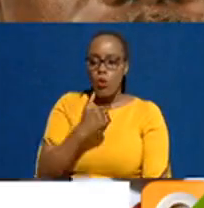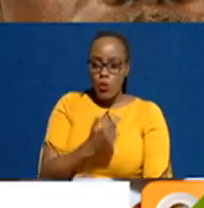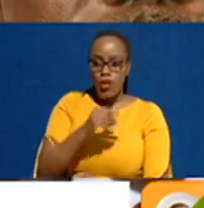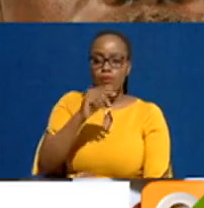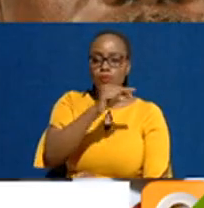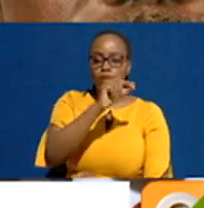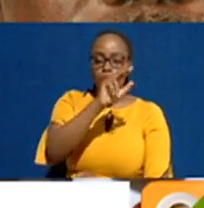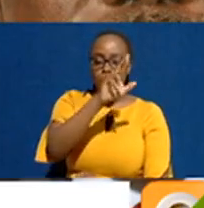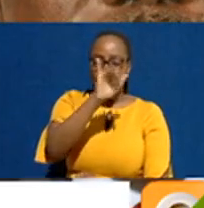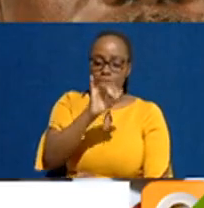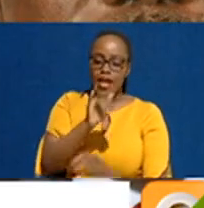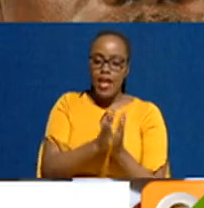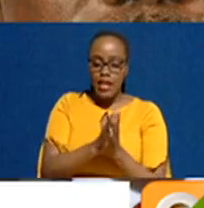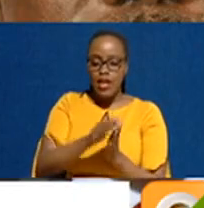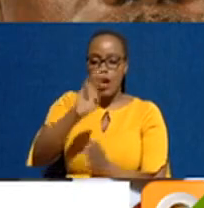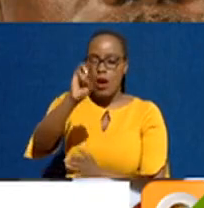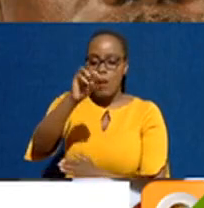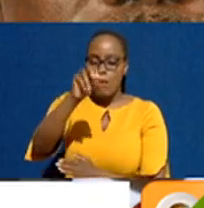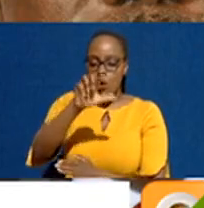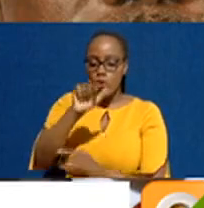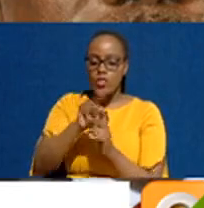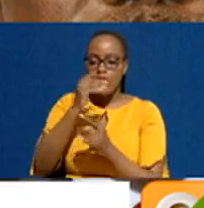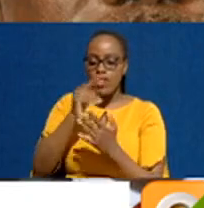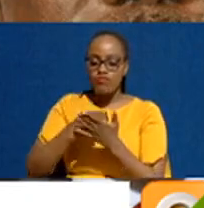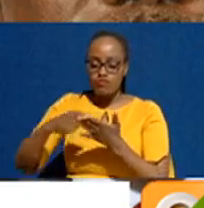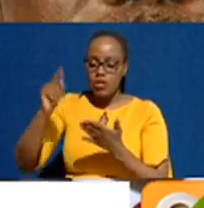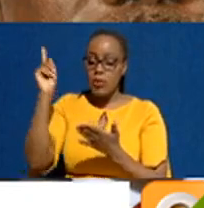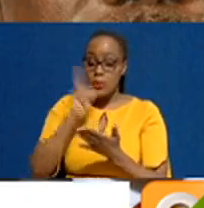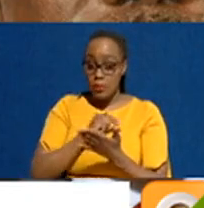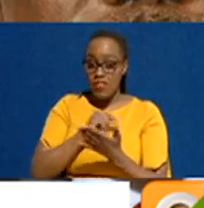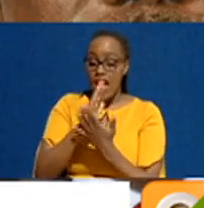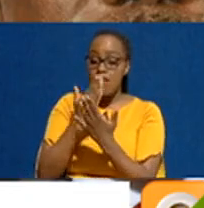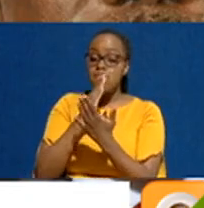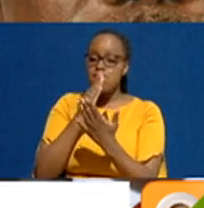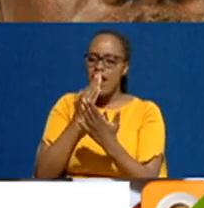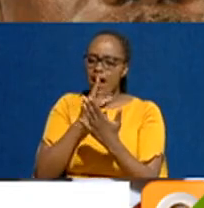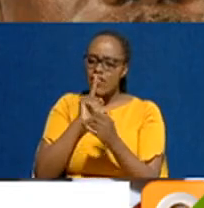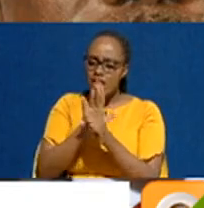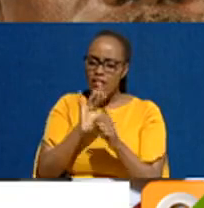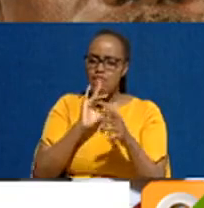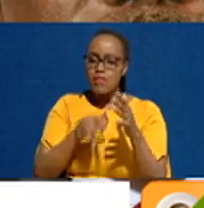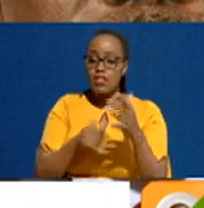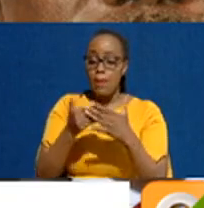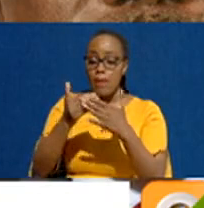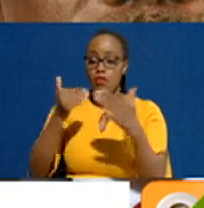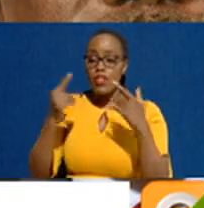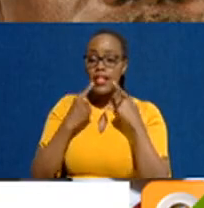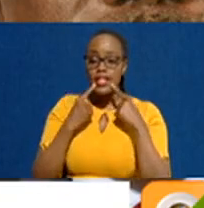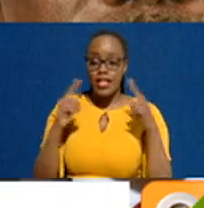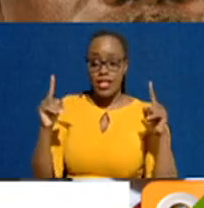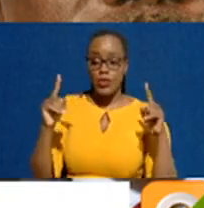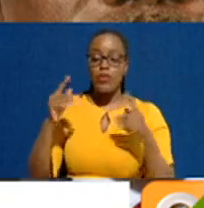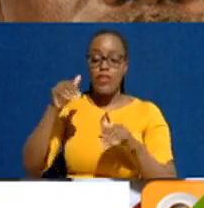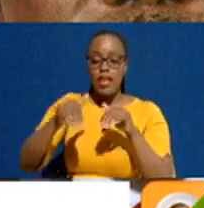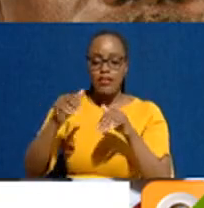Yakub Gulie and Boya Molu, had in their sworn affidavit claimed that hours before the declaration of the outcome of the election,